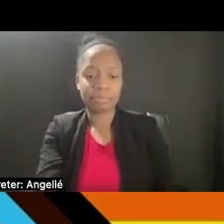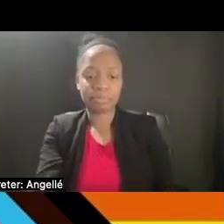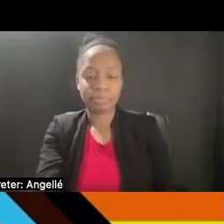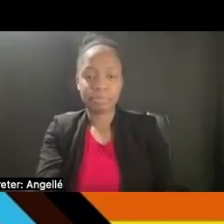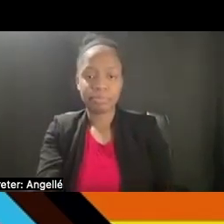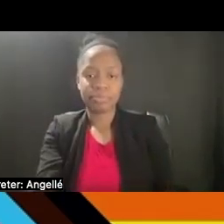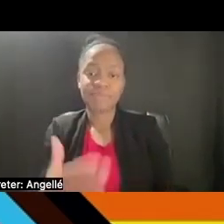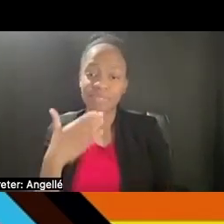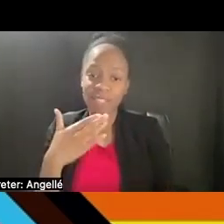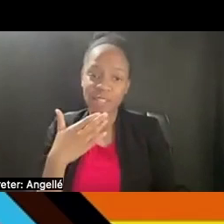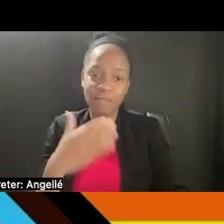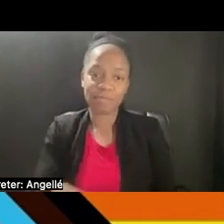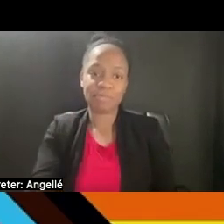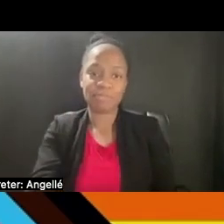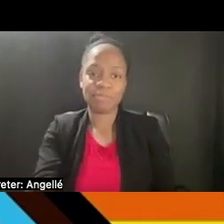Thank you.